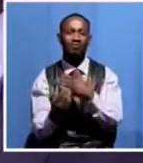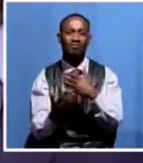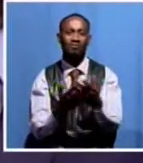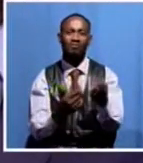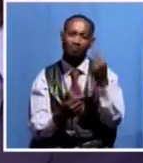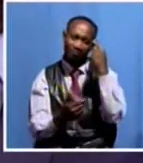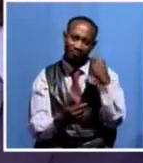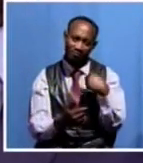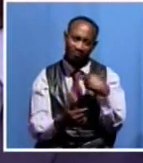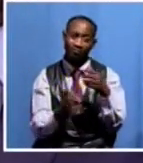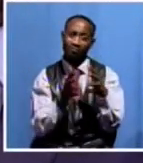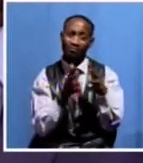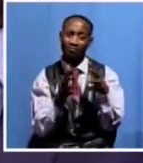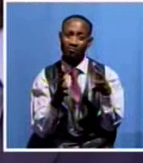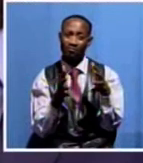expand